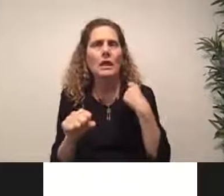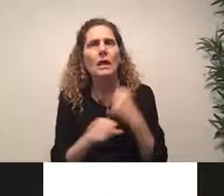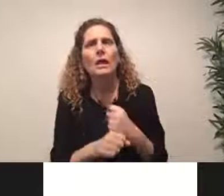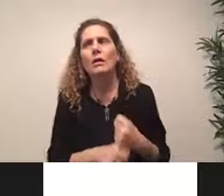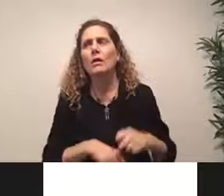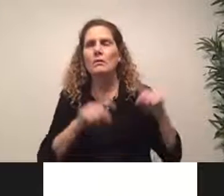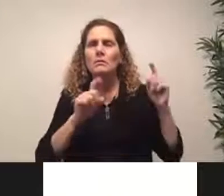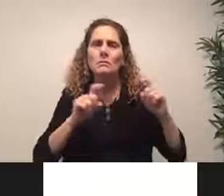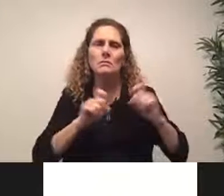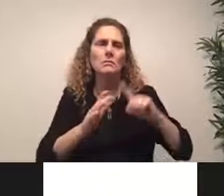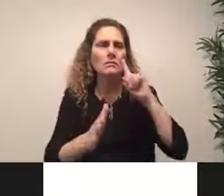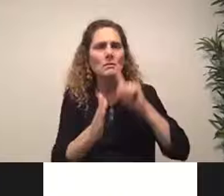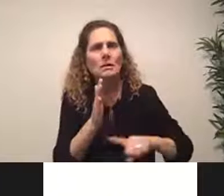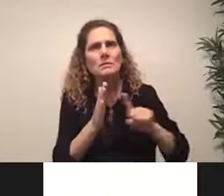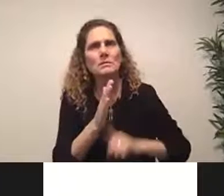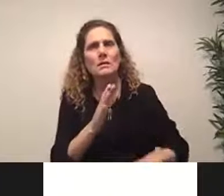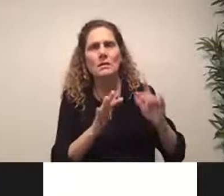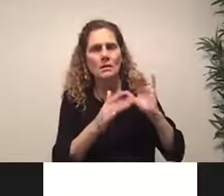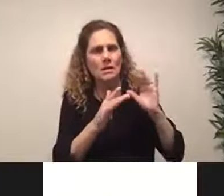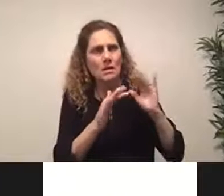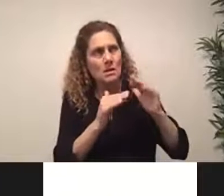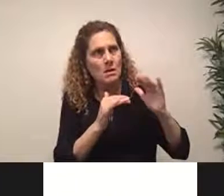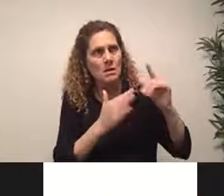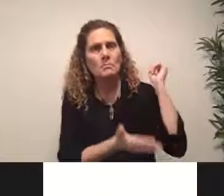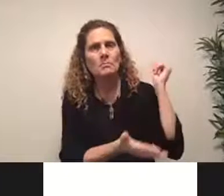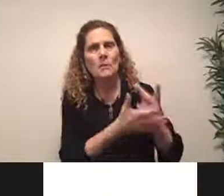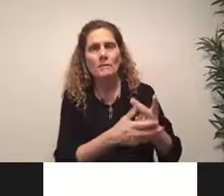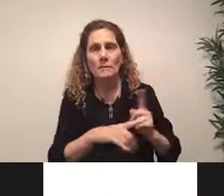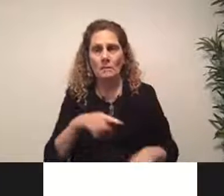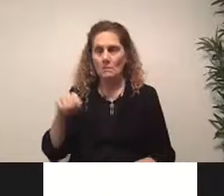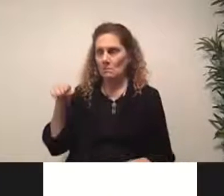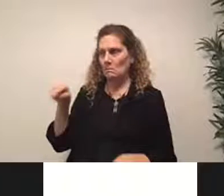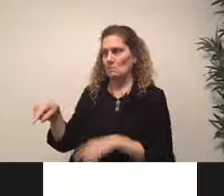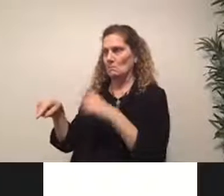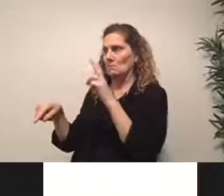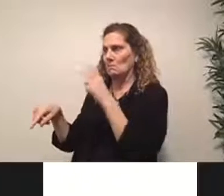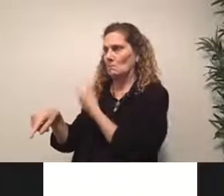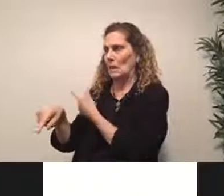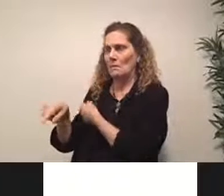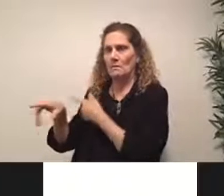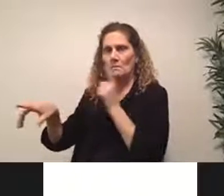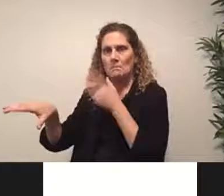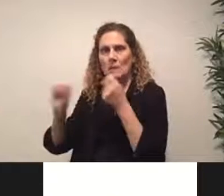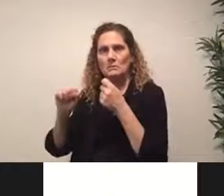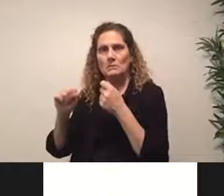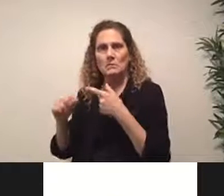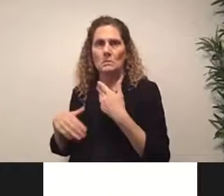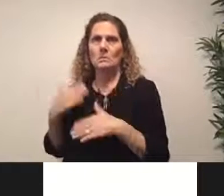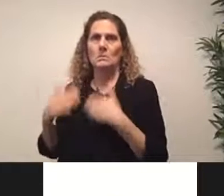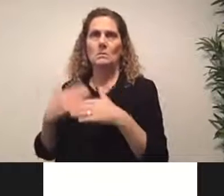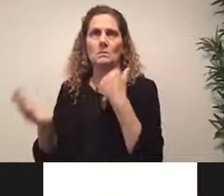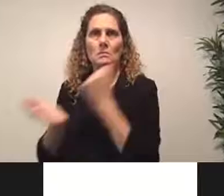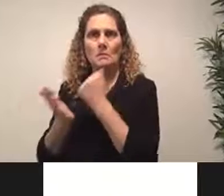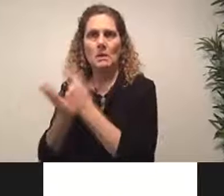has occurred in a very truncated period. But we have been told, and I believe, that all those safeguards are still in